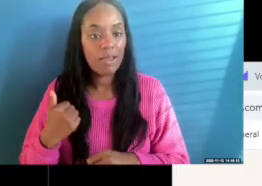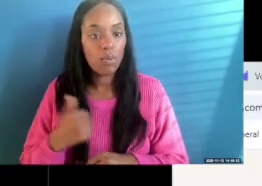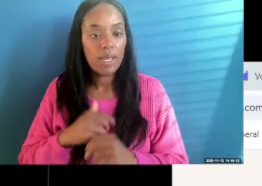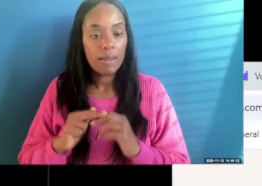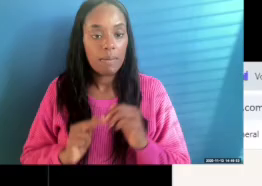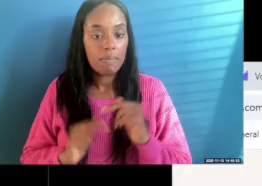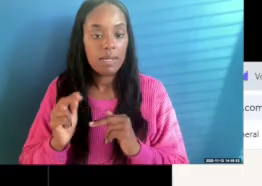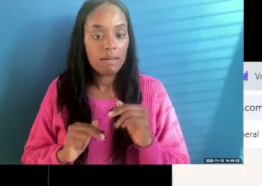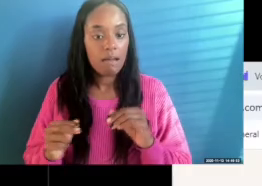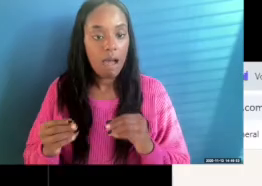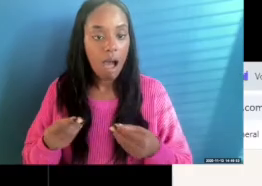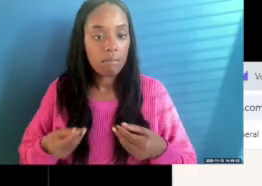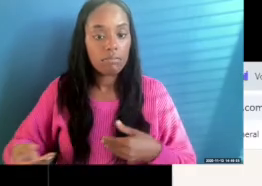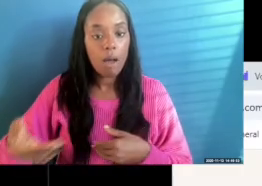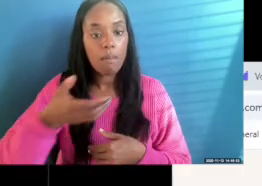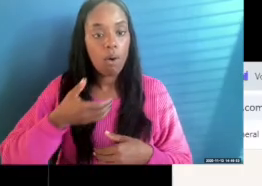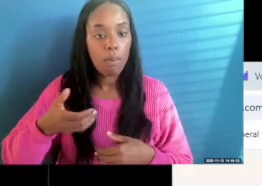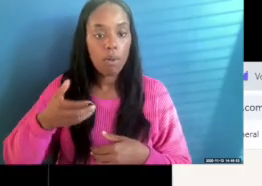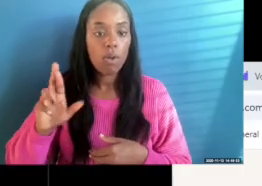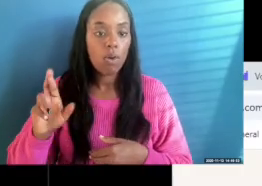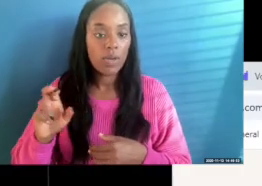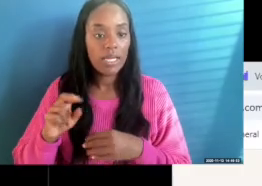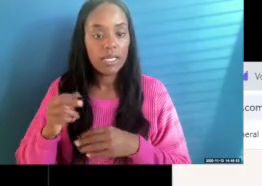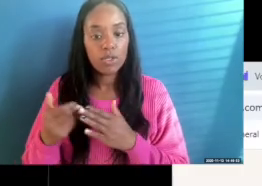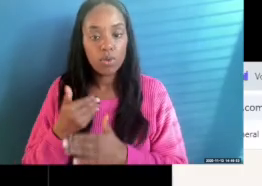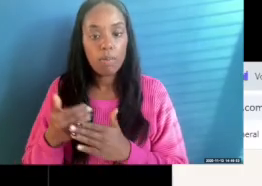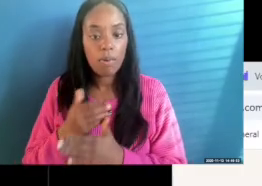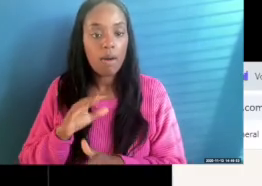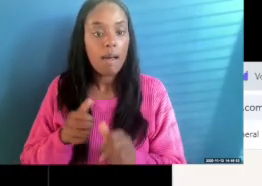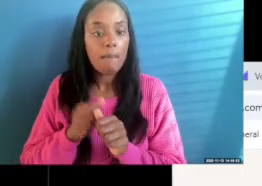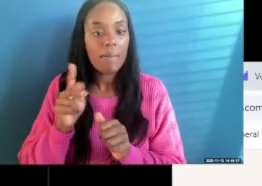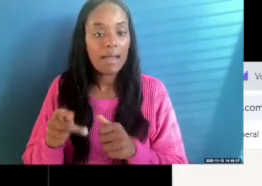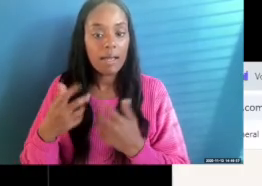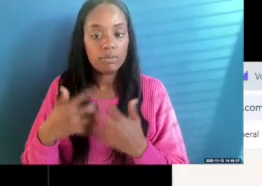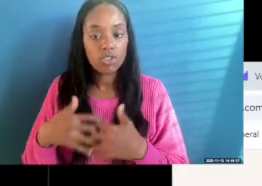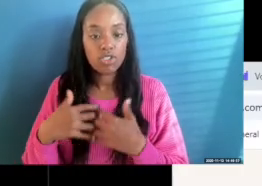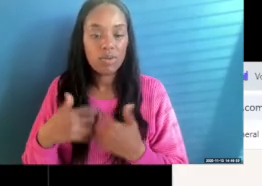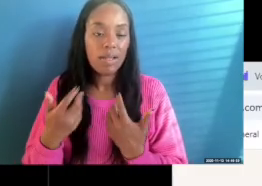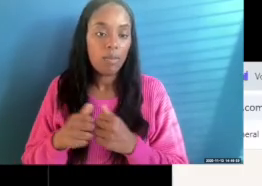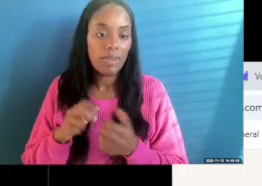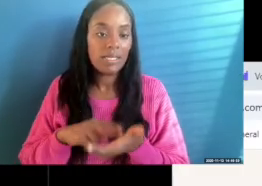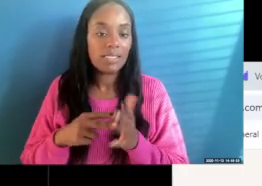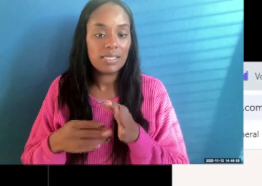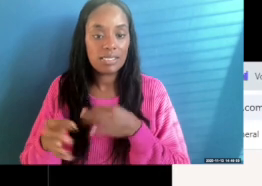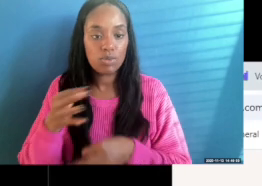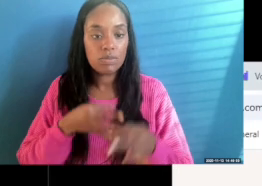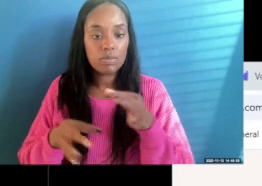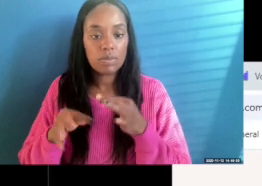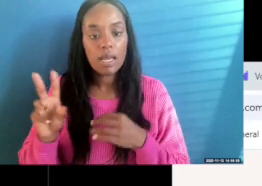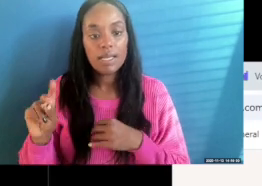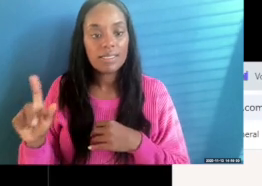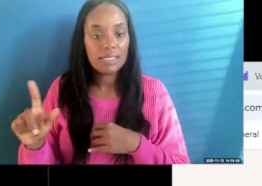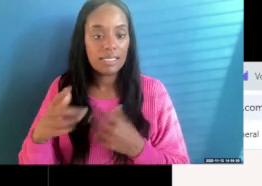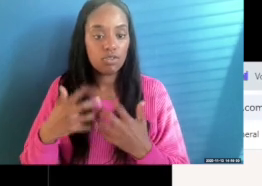in Huron through the LEAP Institute, our subsidiary, I call it, LEAP Industries, is we worked with